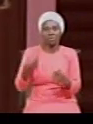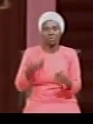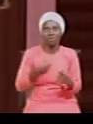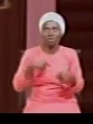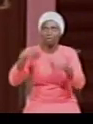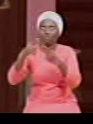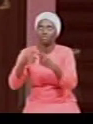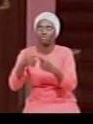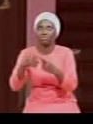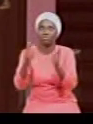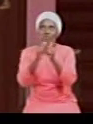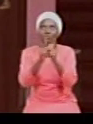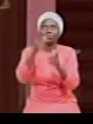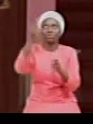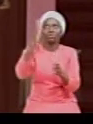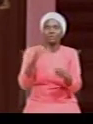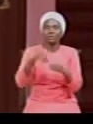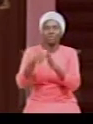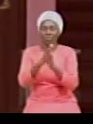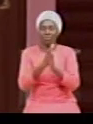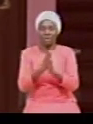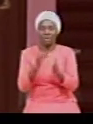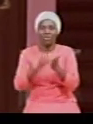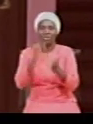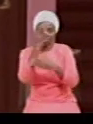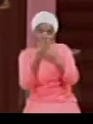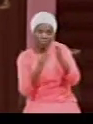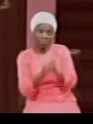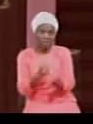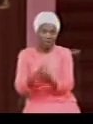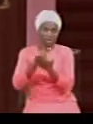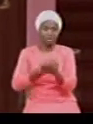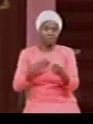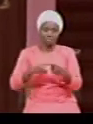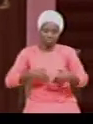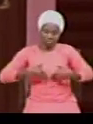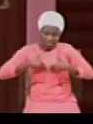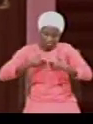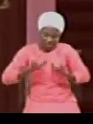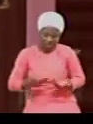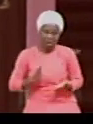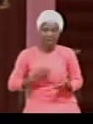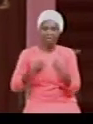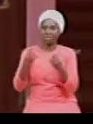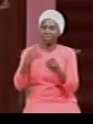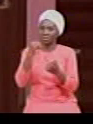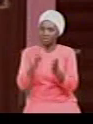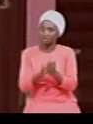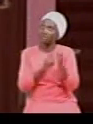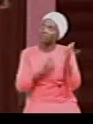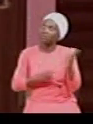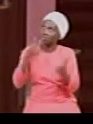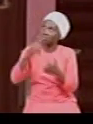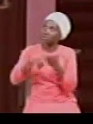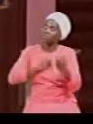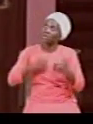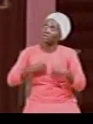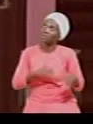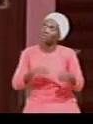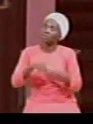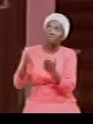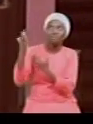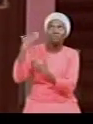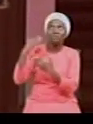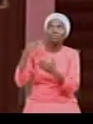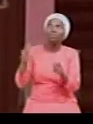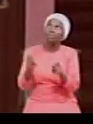It's humility that makes us to confess, oh Lord, this is what I've done in the past. Although I was religious, here